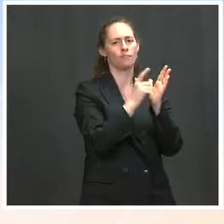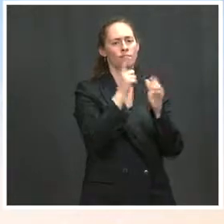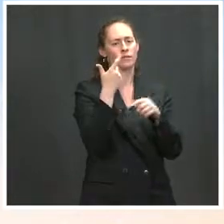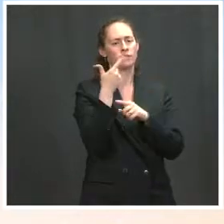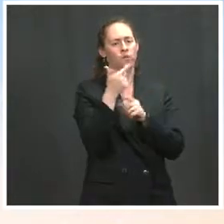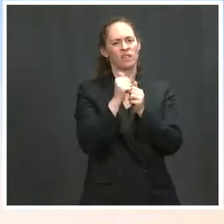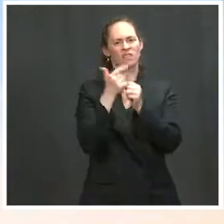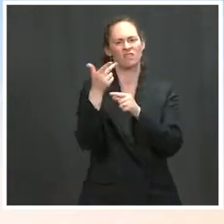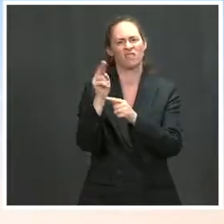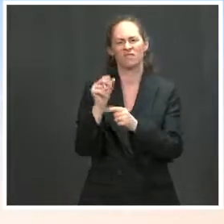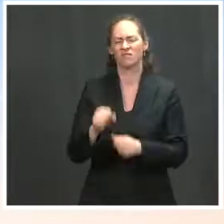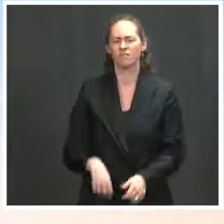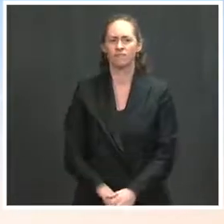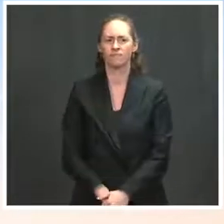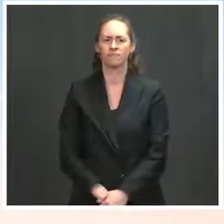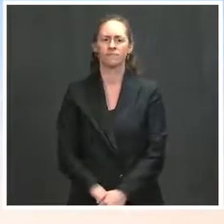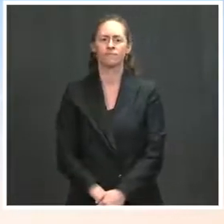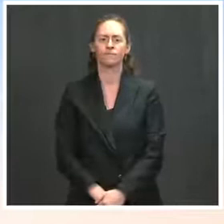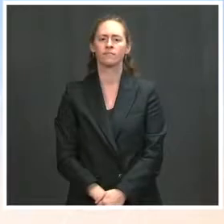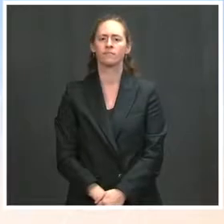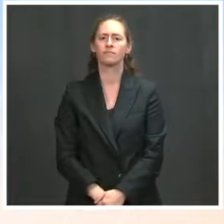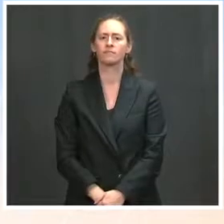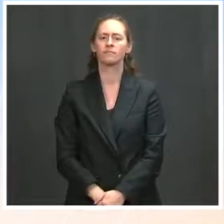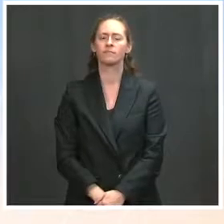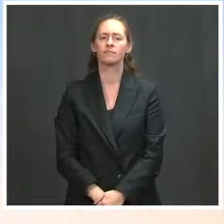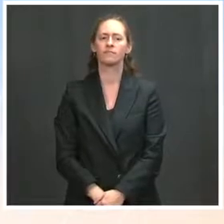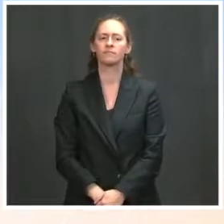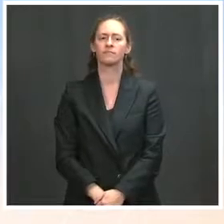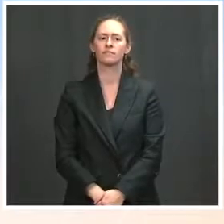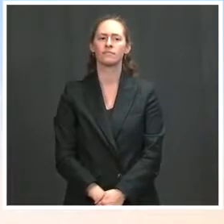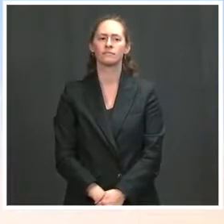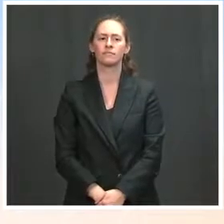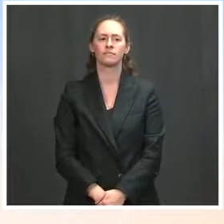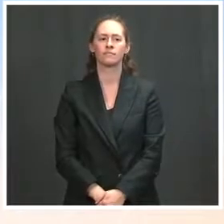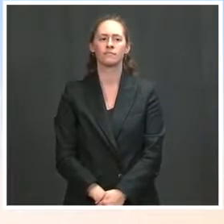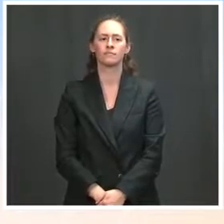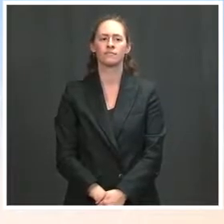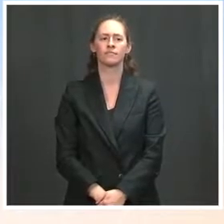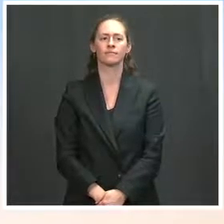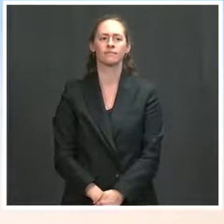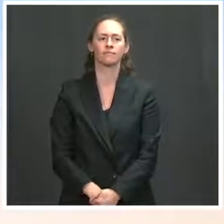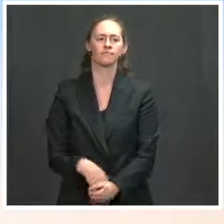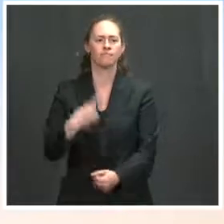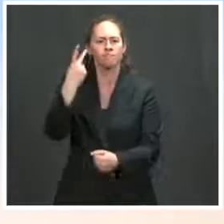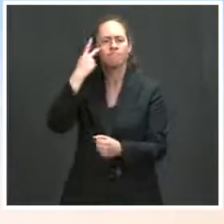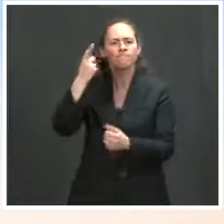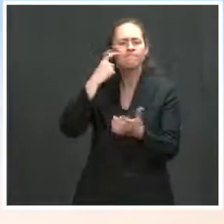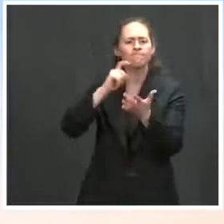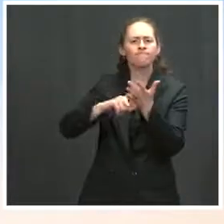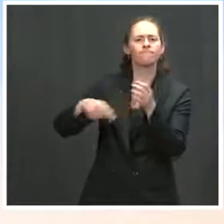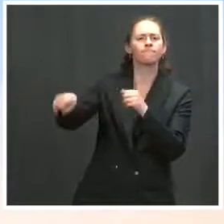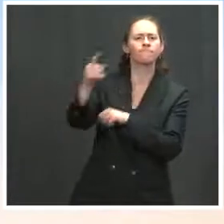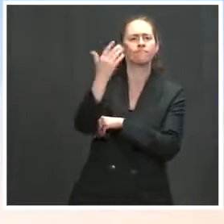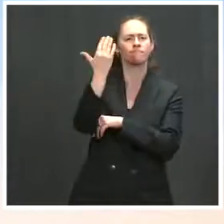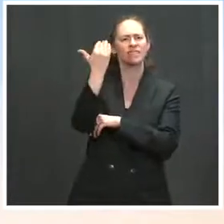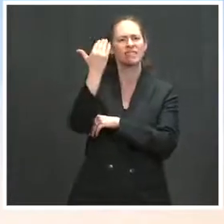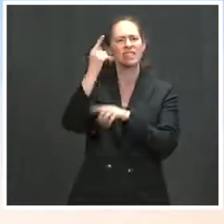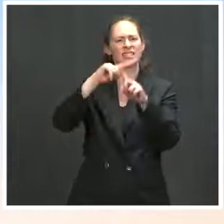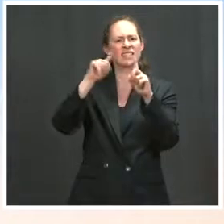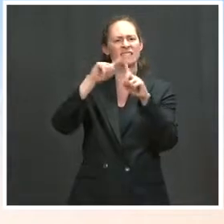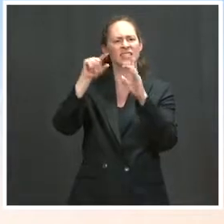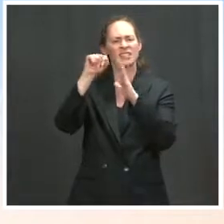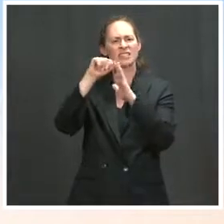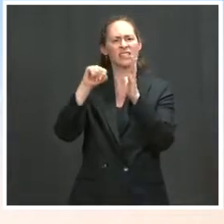Thank you. So there was a letter from 15 states to your climate envoy, John Kerry, this